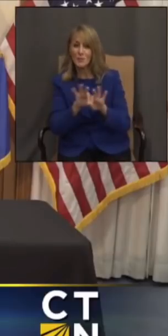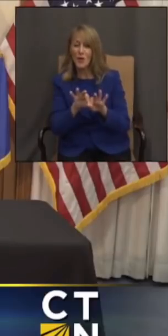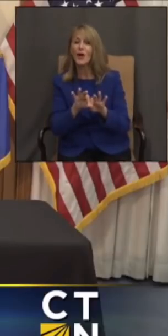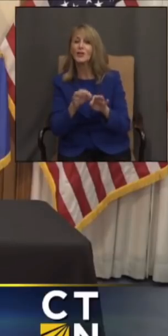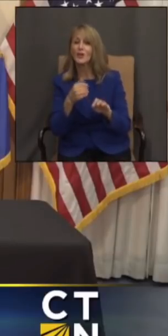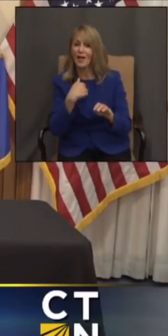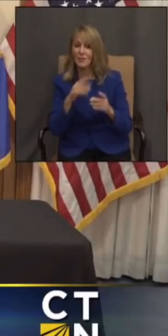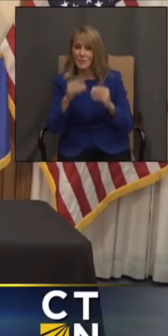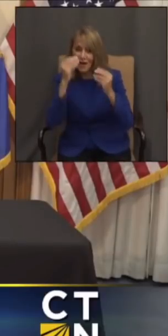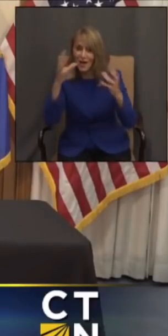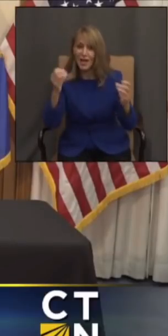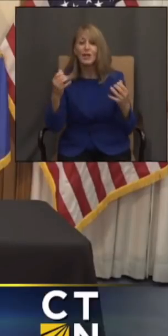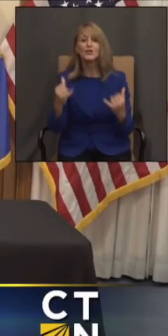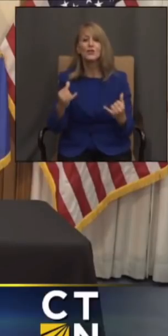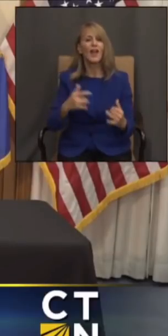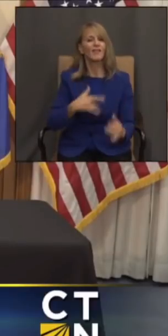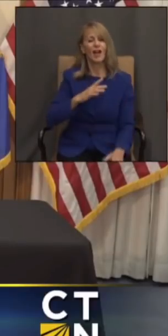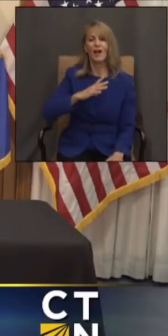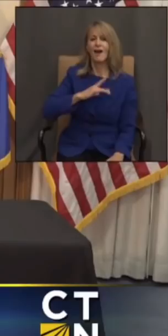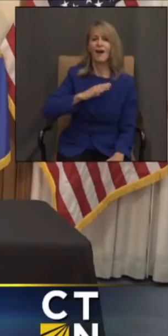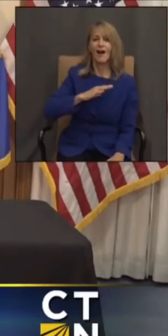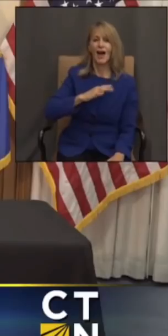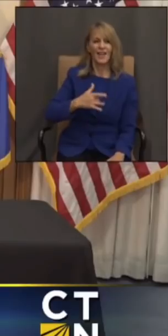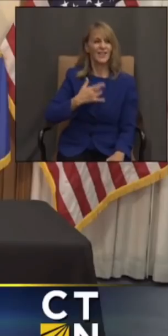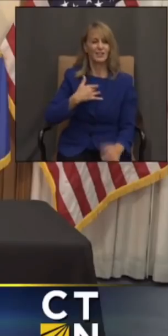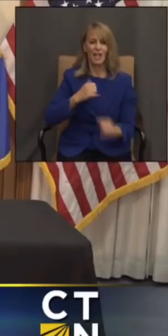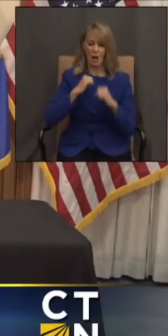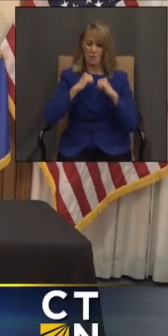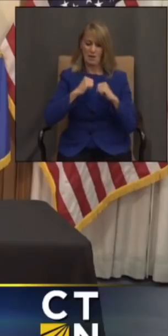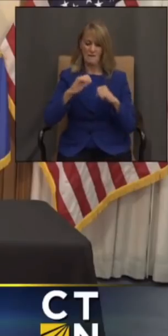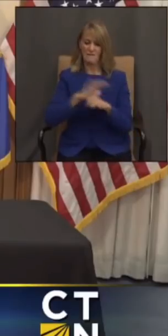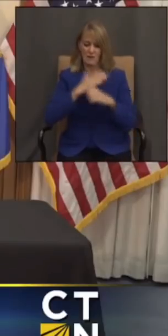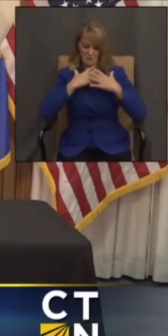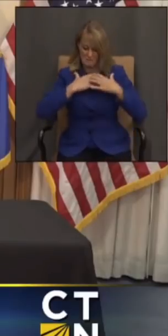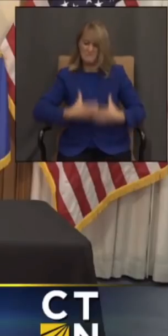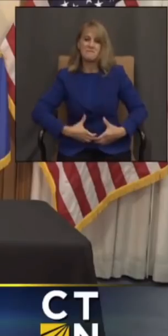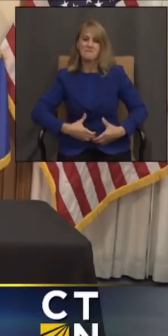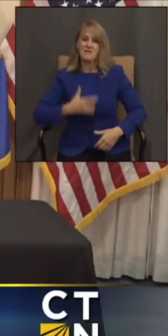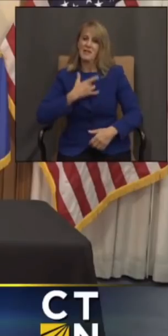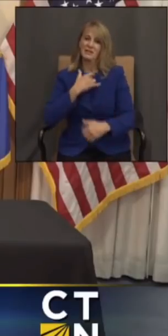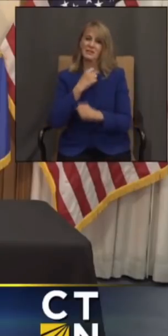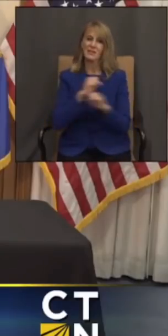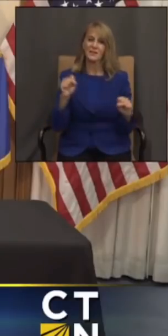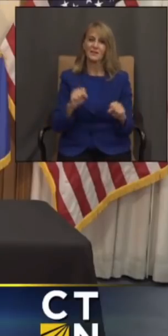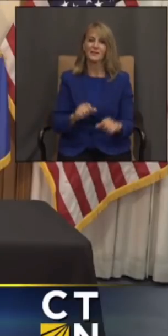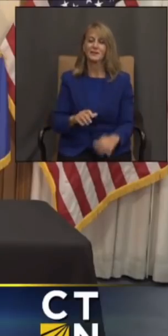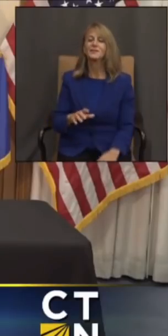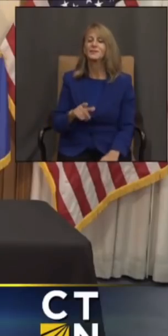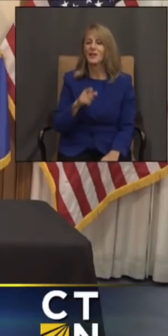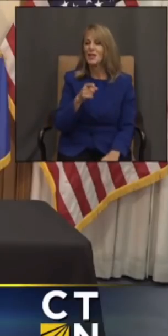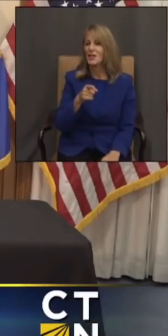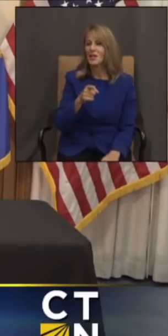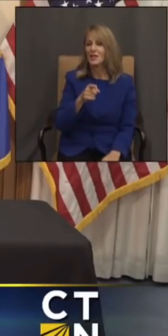there. I feel great today, and I feel like I have a suit of armor on. You're catching up.